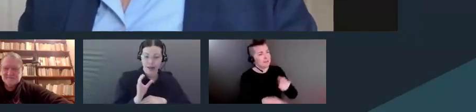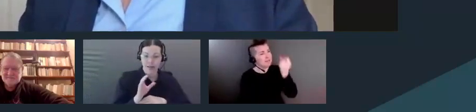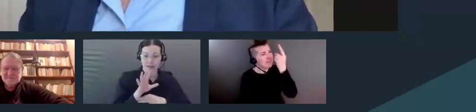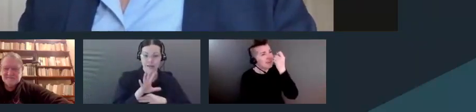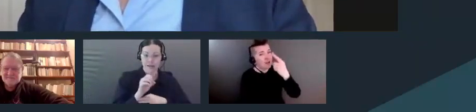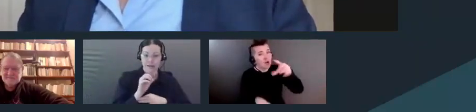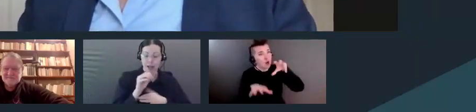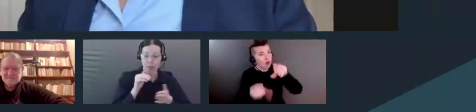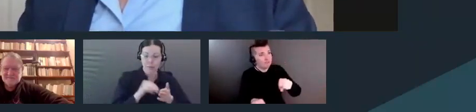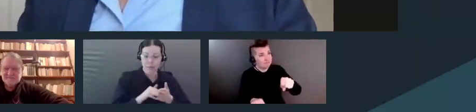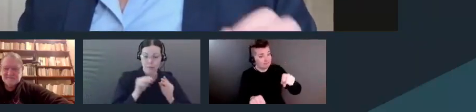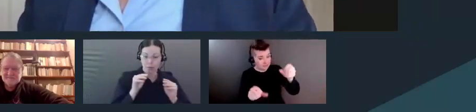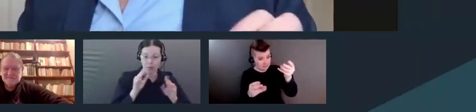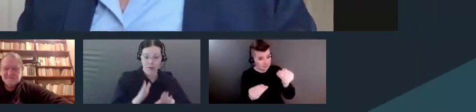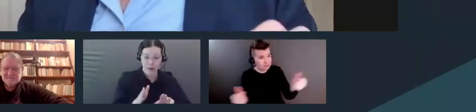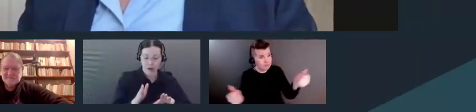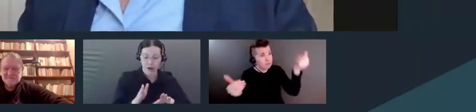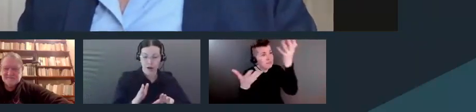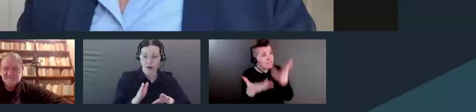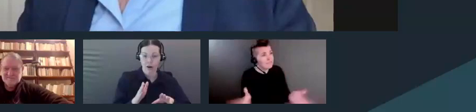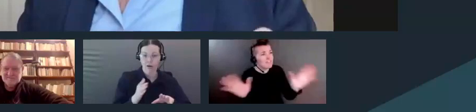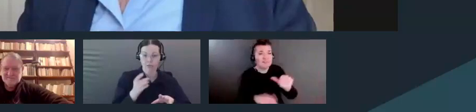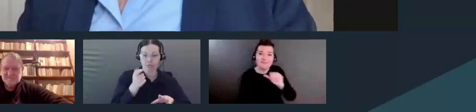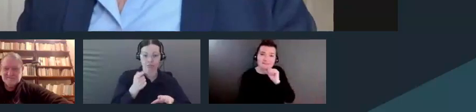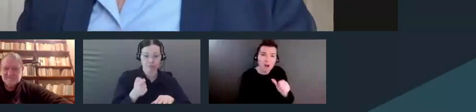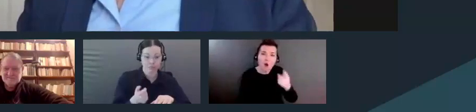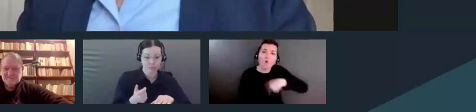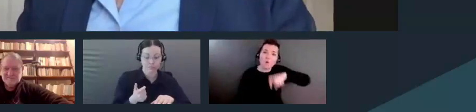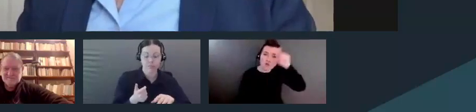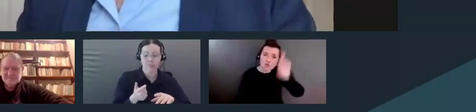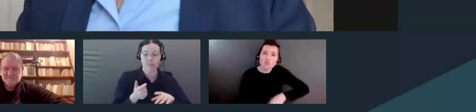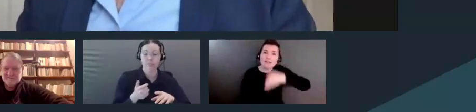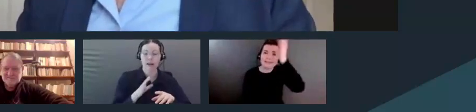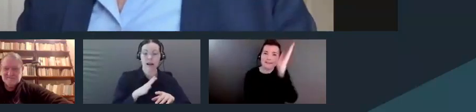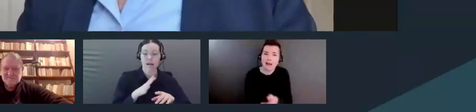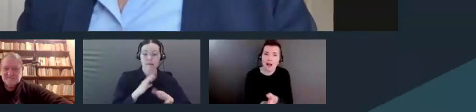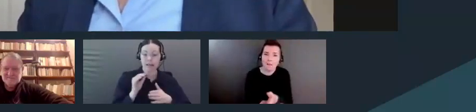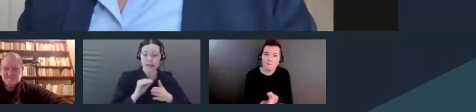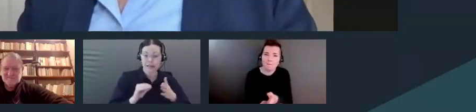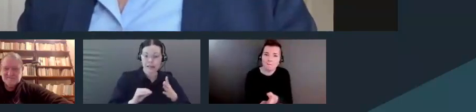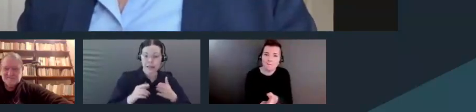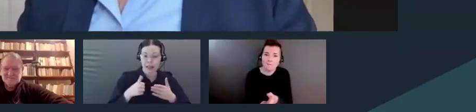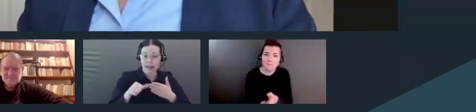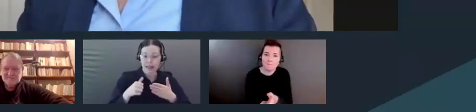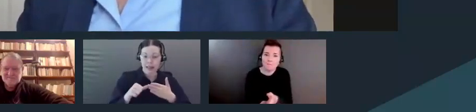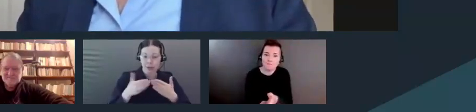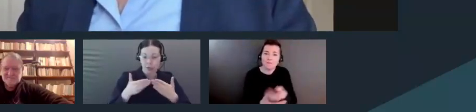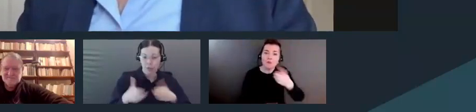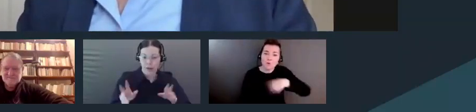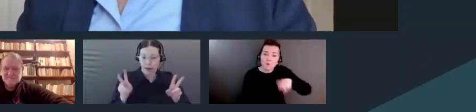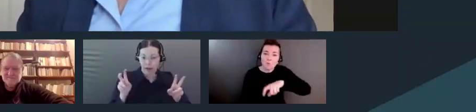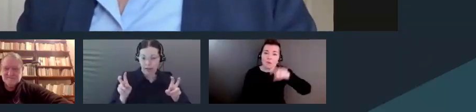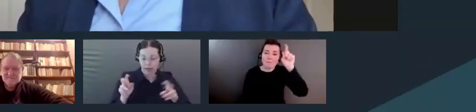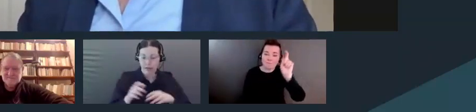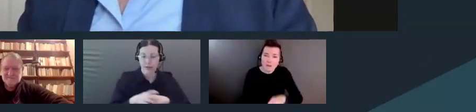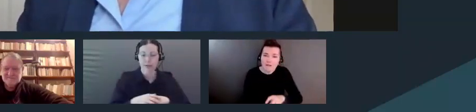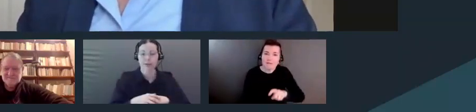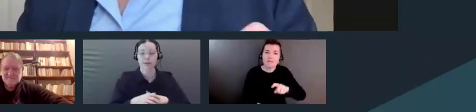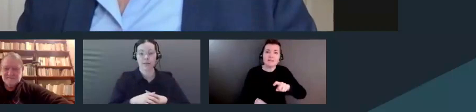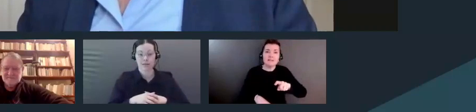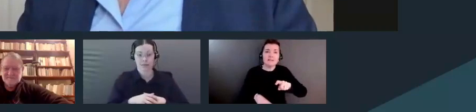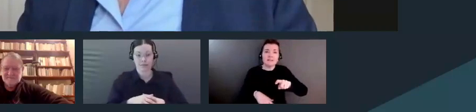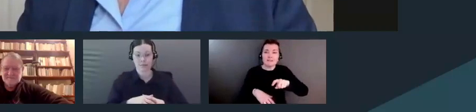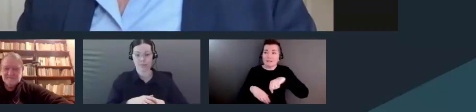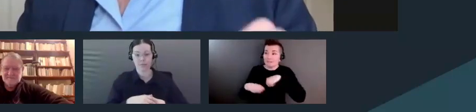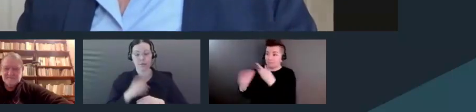going on, and we ought to be trying to stop it. At a minimum, we must demand our government give Inuit in Nunavut the